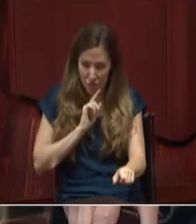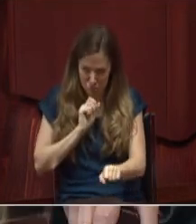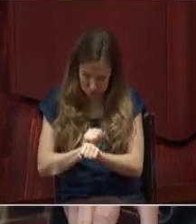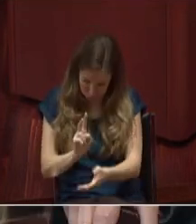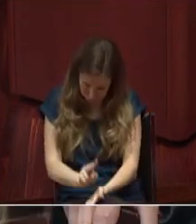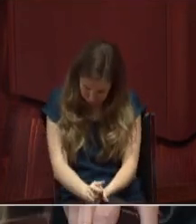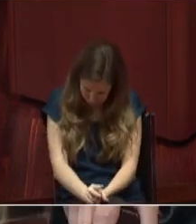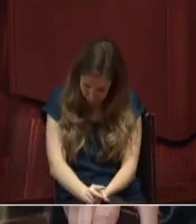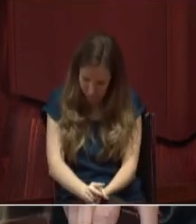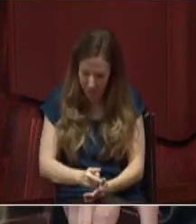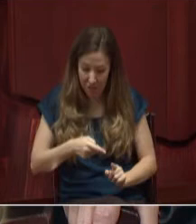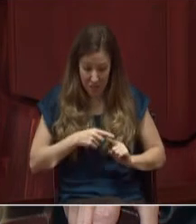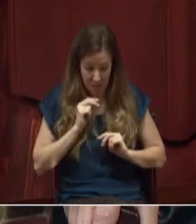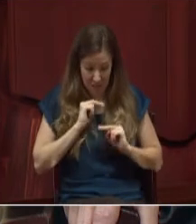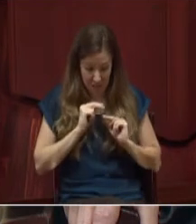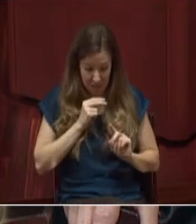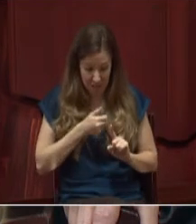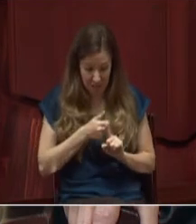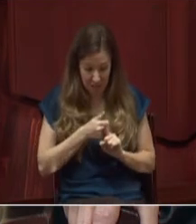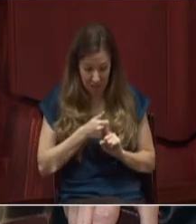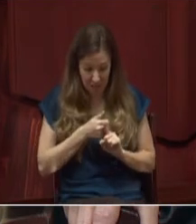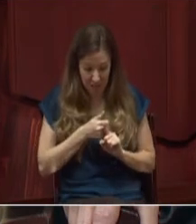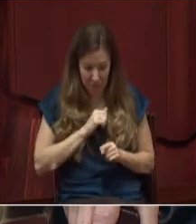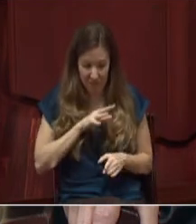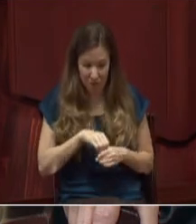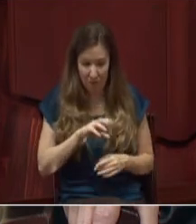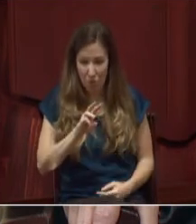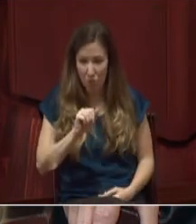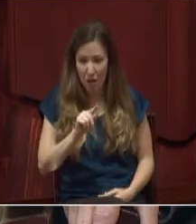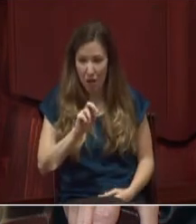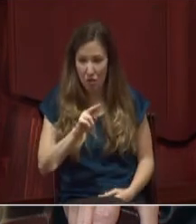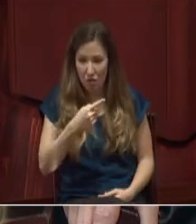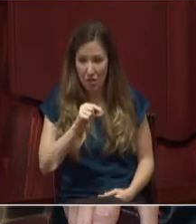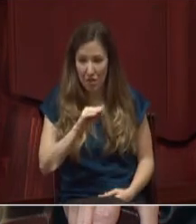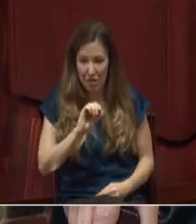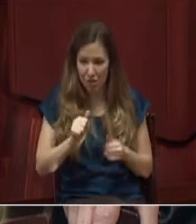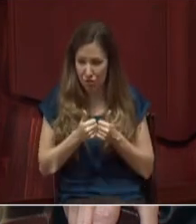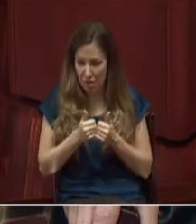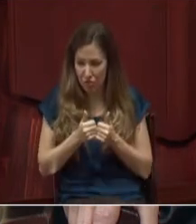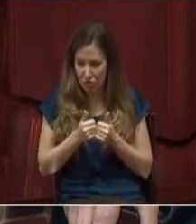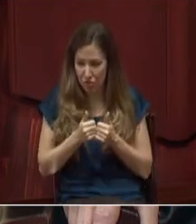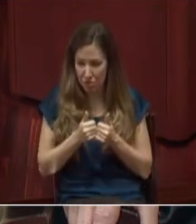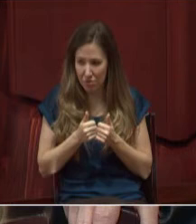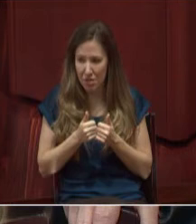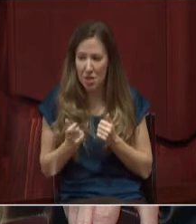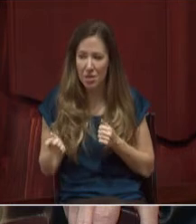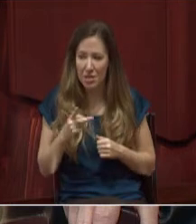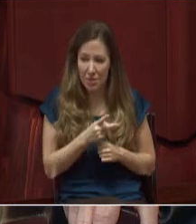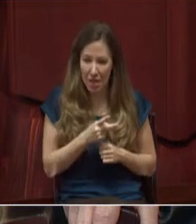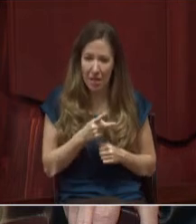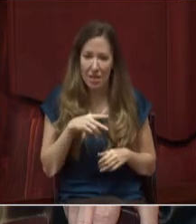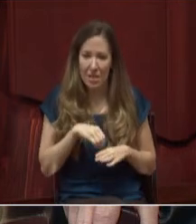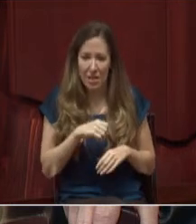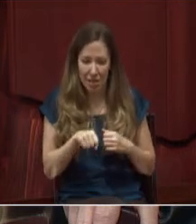himself besieged by the Watergate problem, challenge. He was back over a year now into this